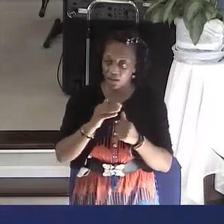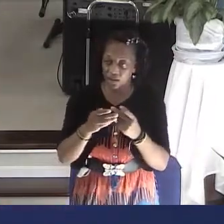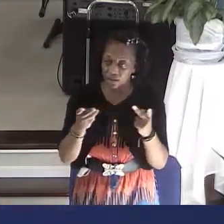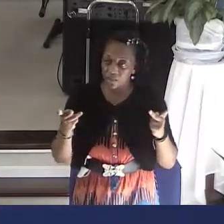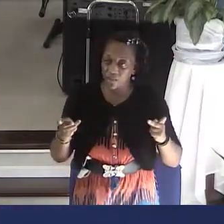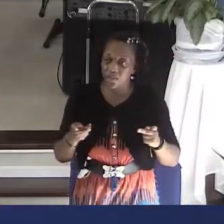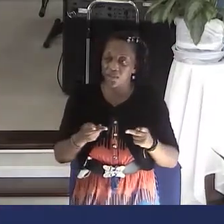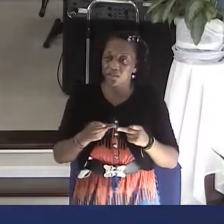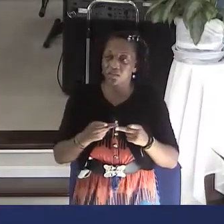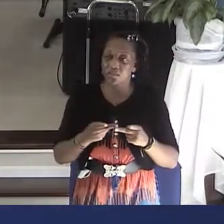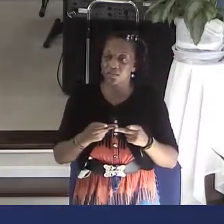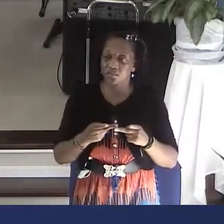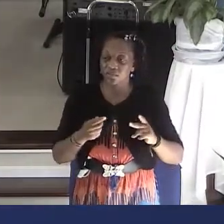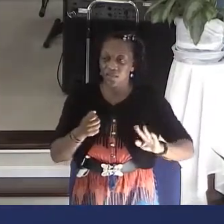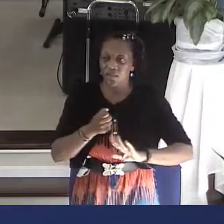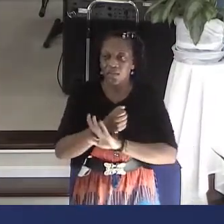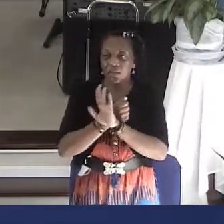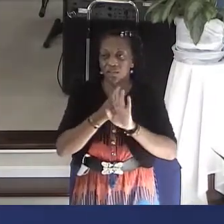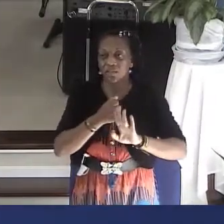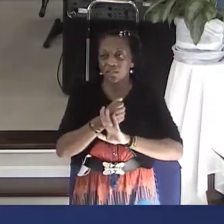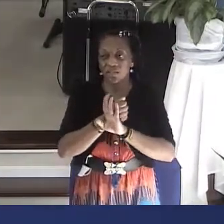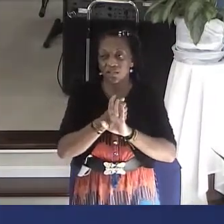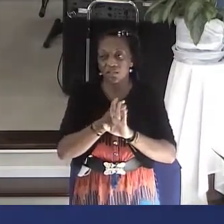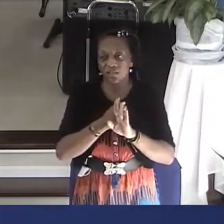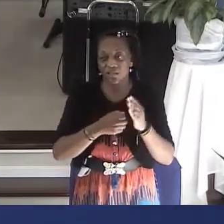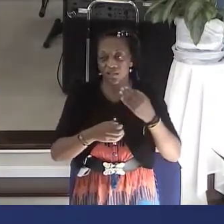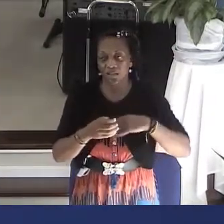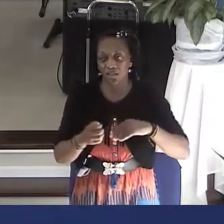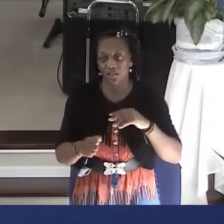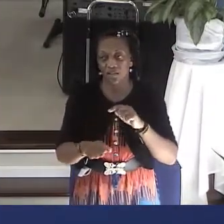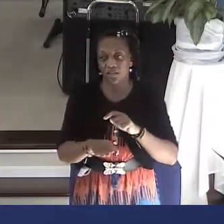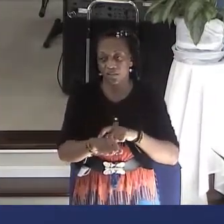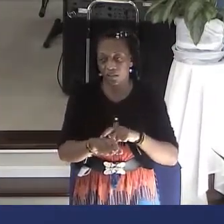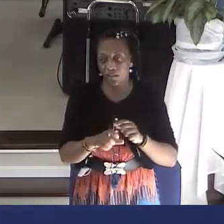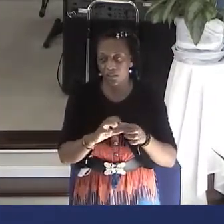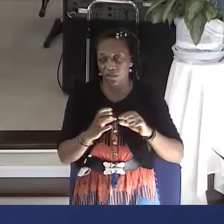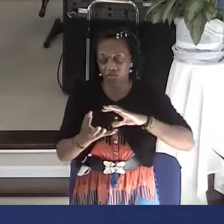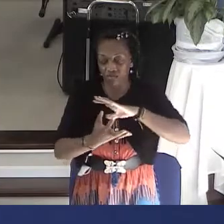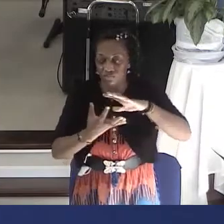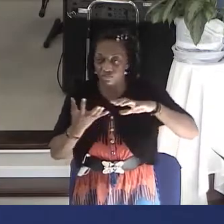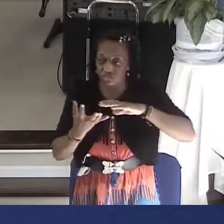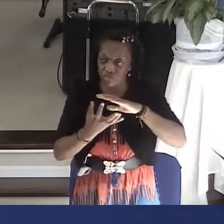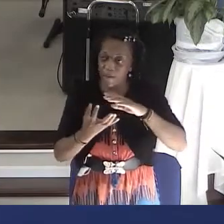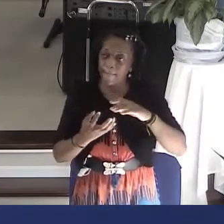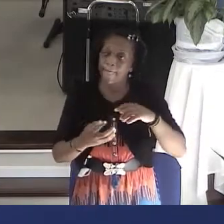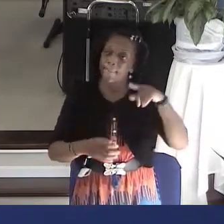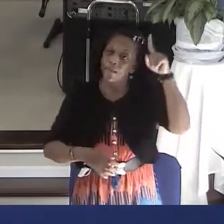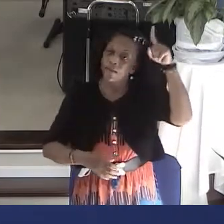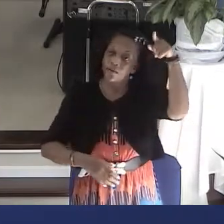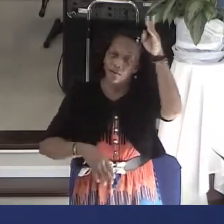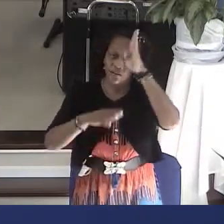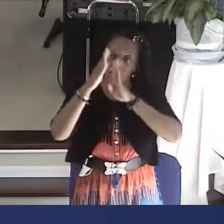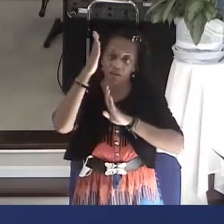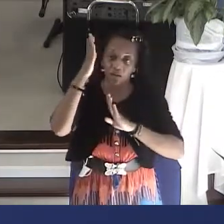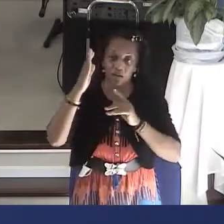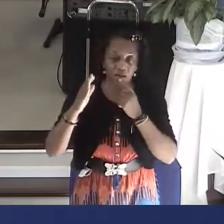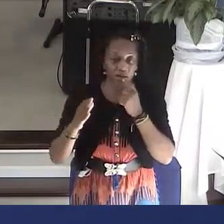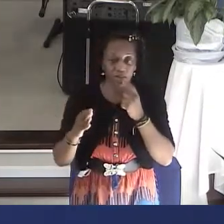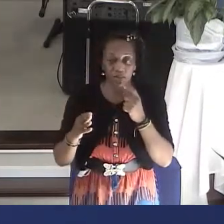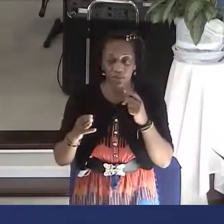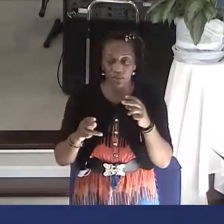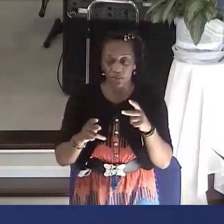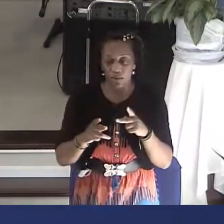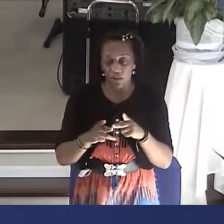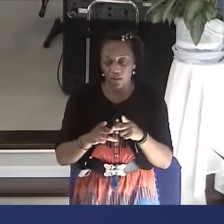a shelter in the time of storm. You are the God who parted the Red Sea so your